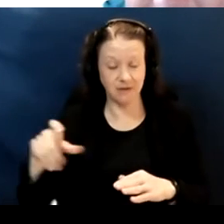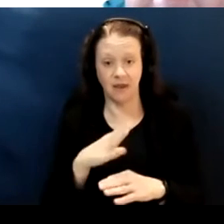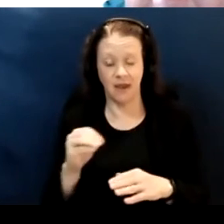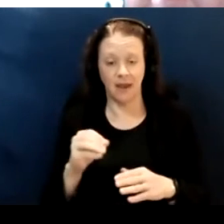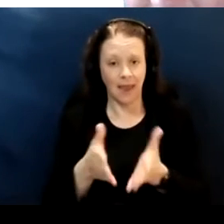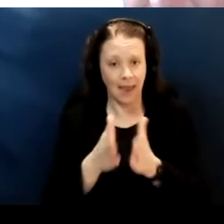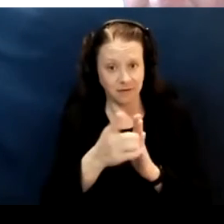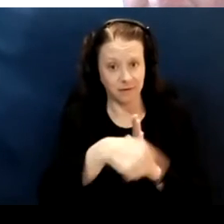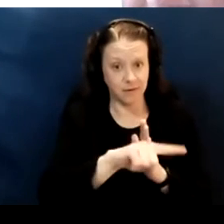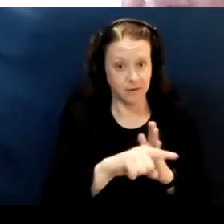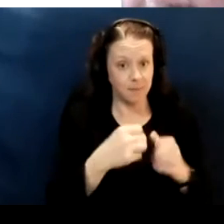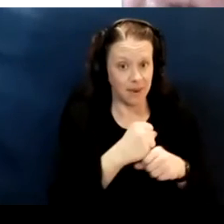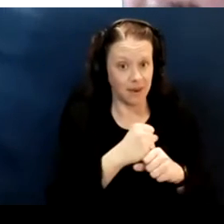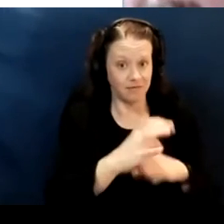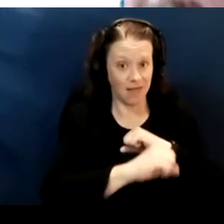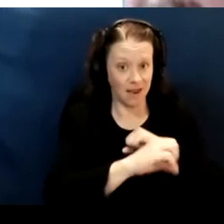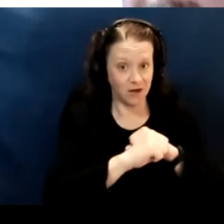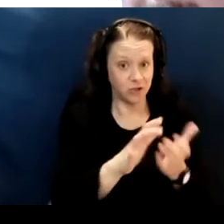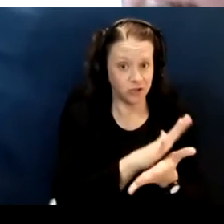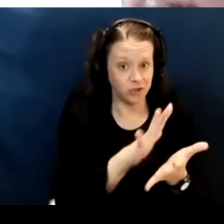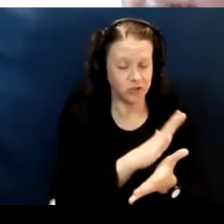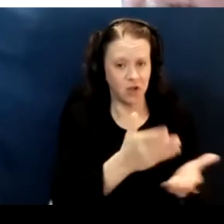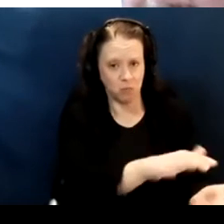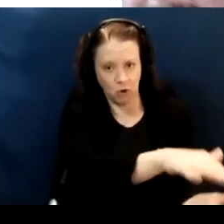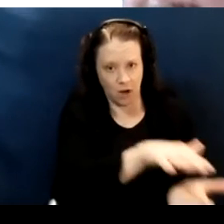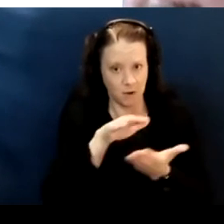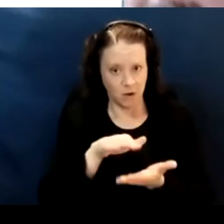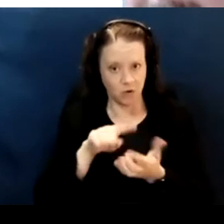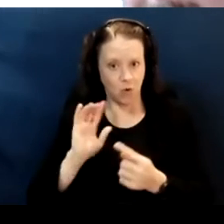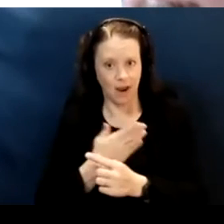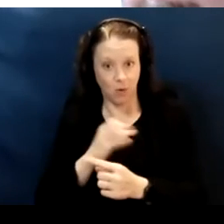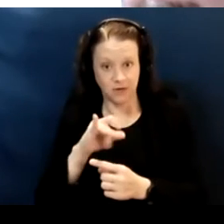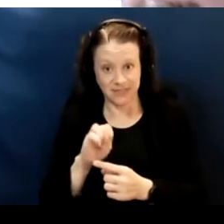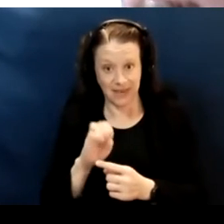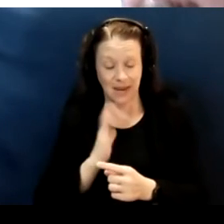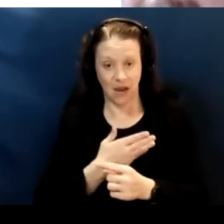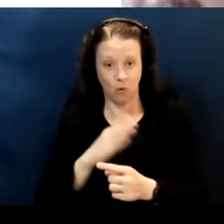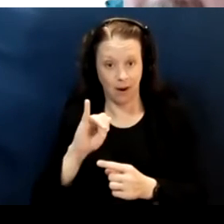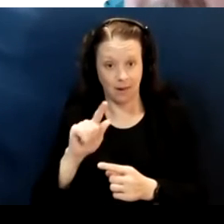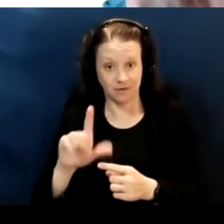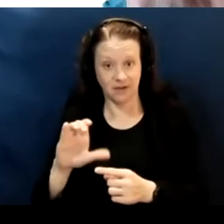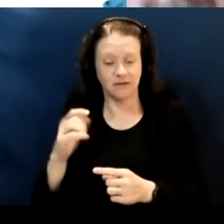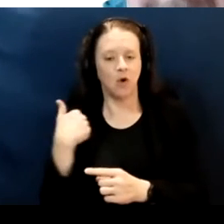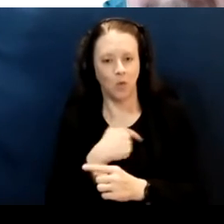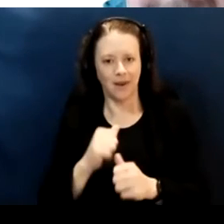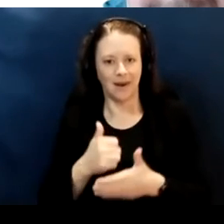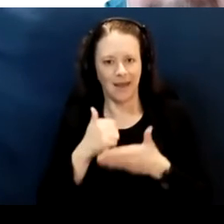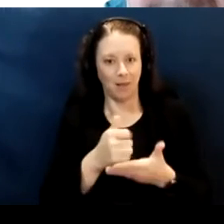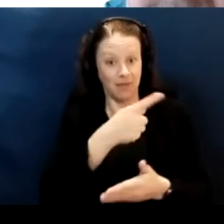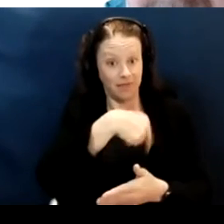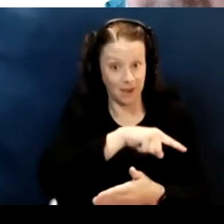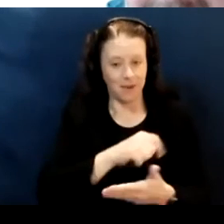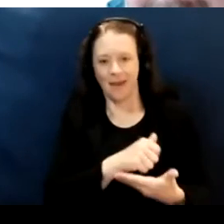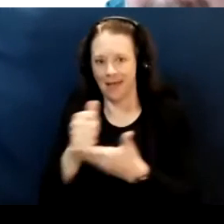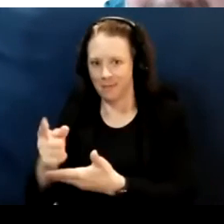to our site so that to our ILCs, so that we can help them help the community. Because our counties